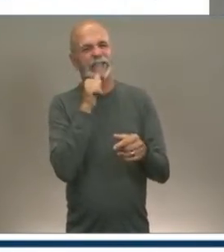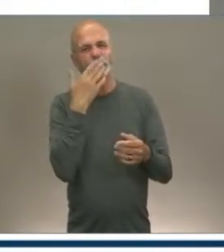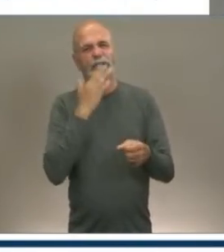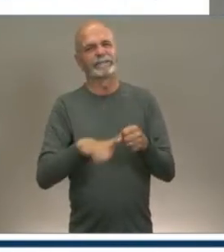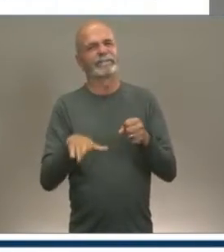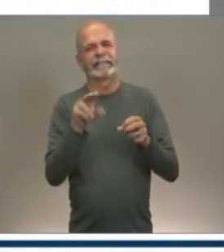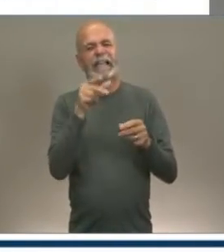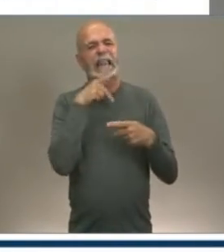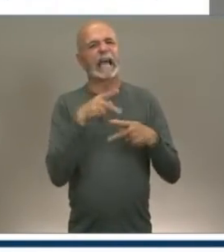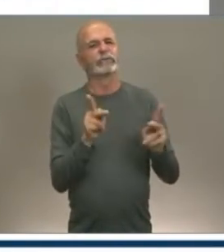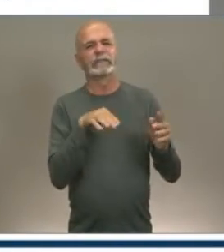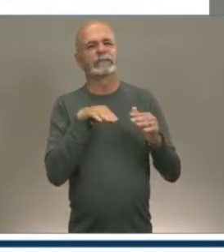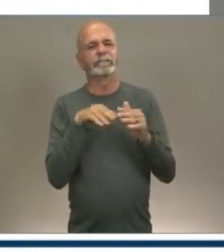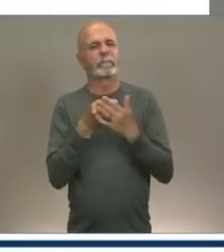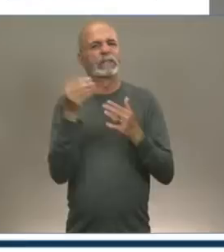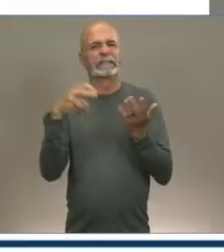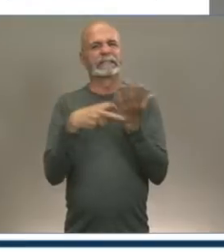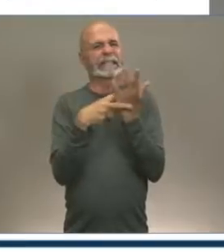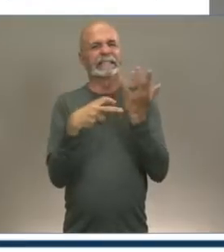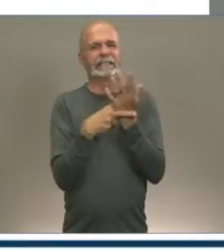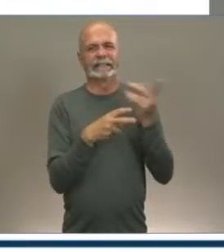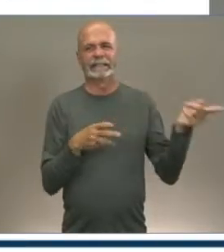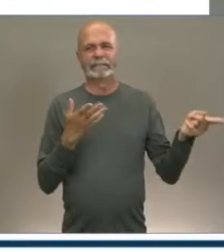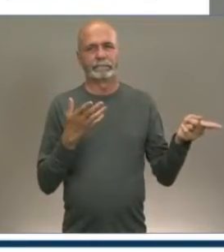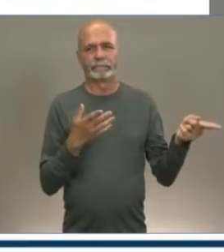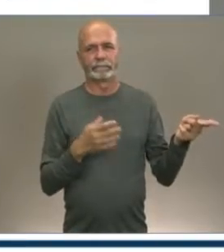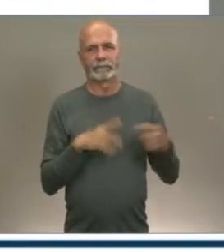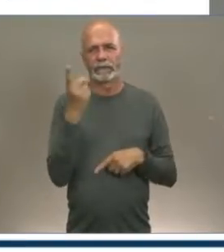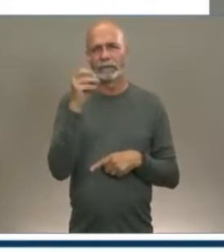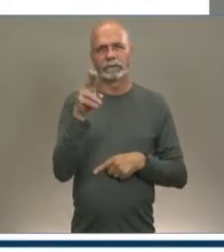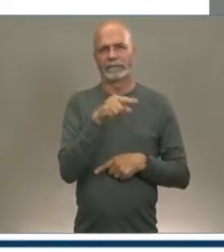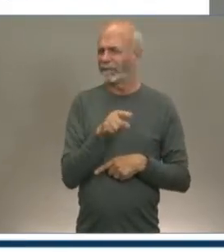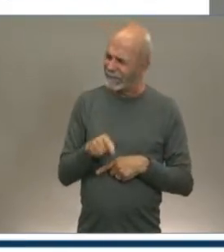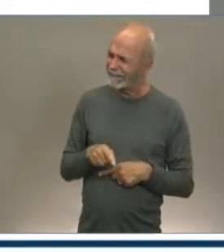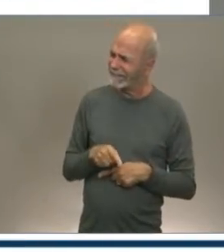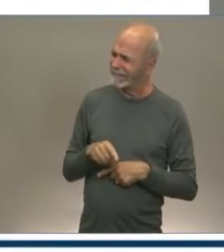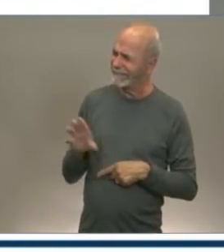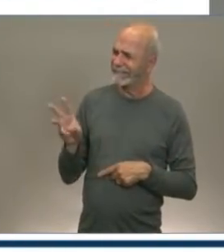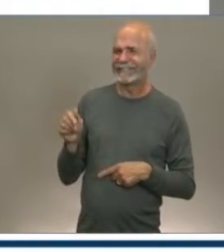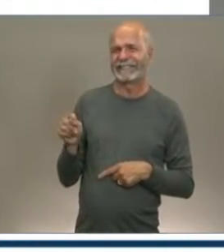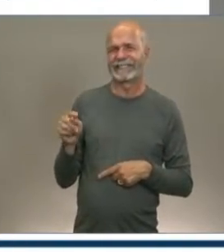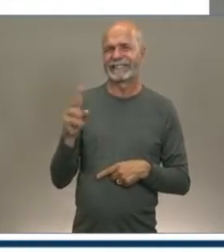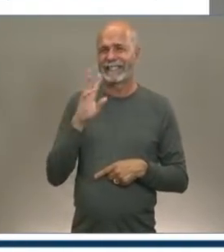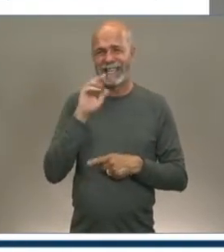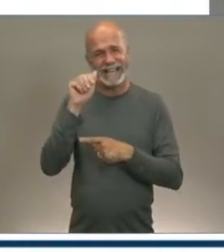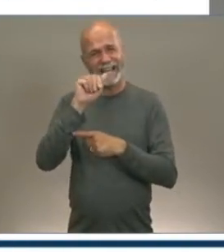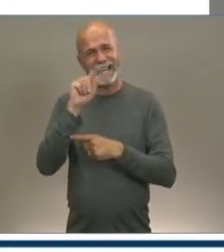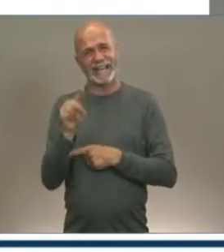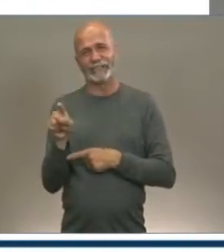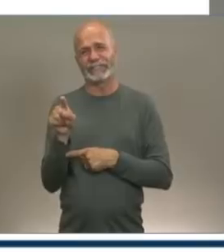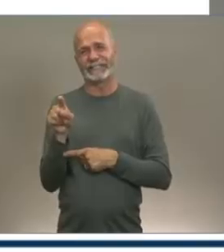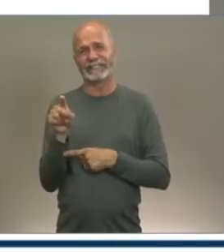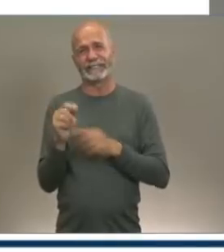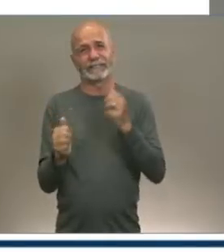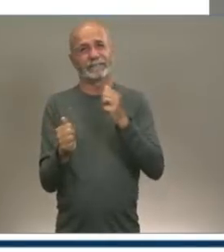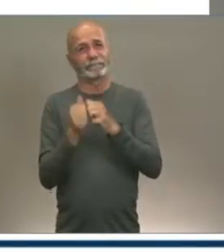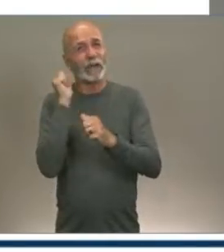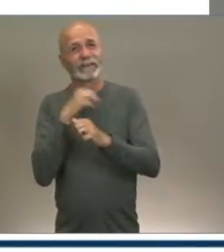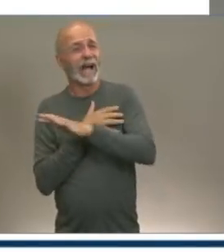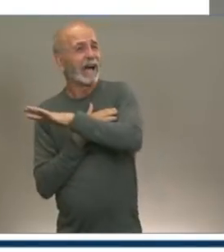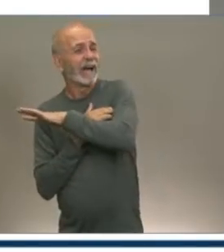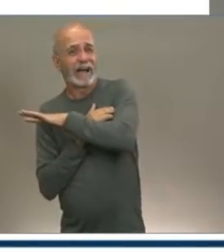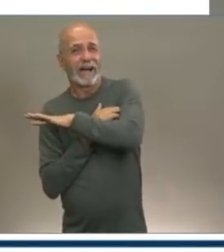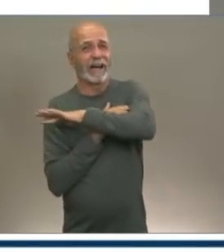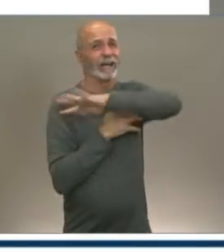been a major vaccine in the United States. So they're all good vaccines. Some of them have differences,